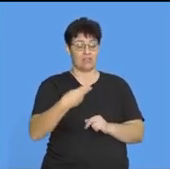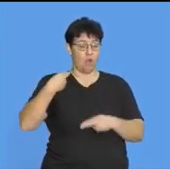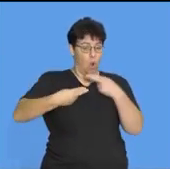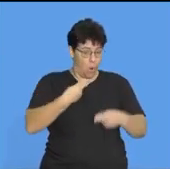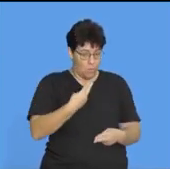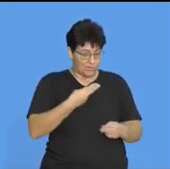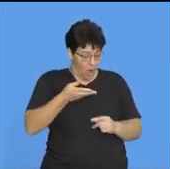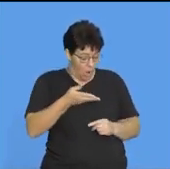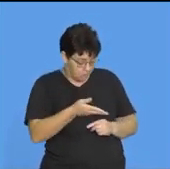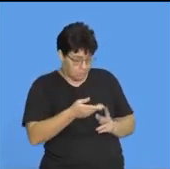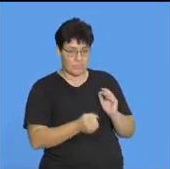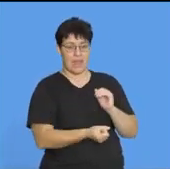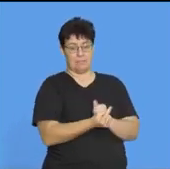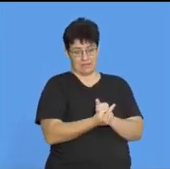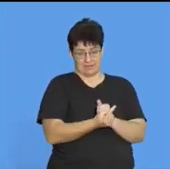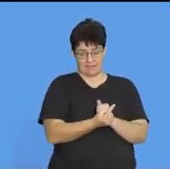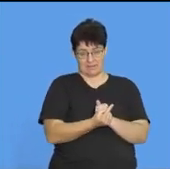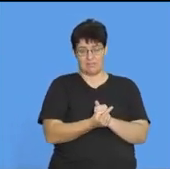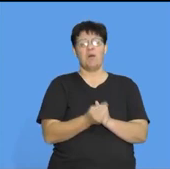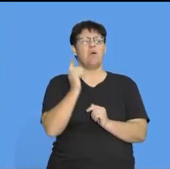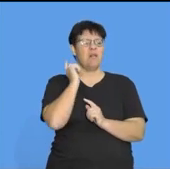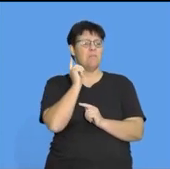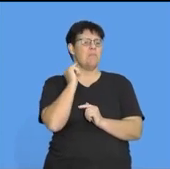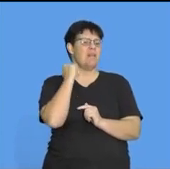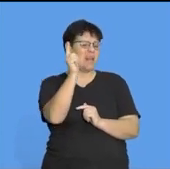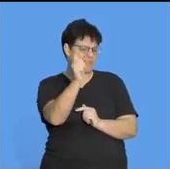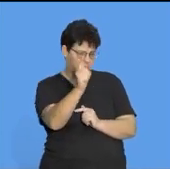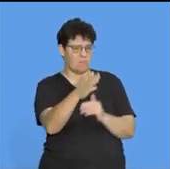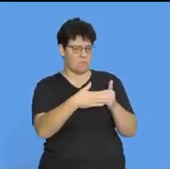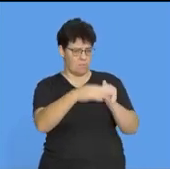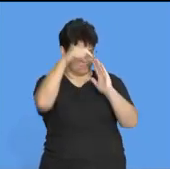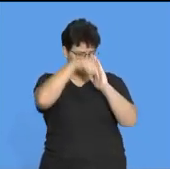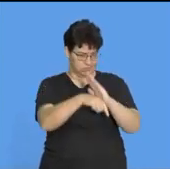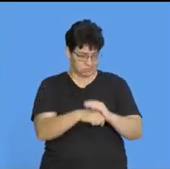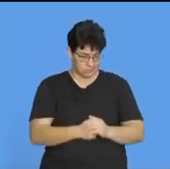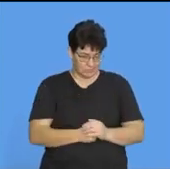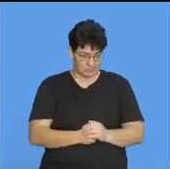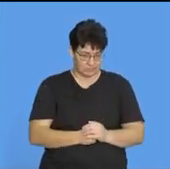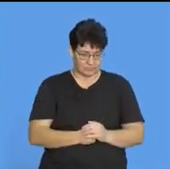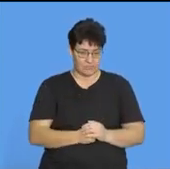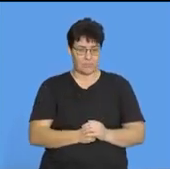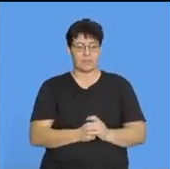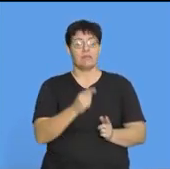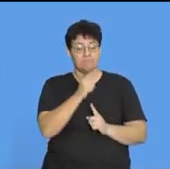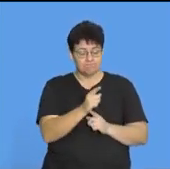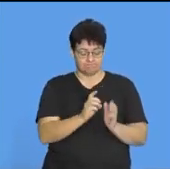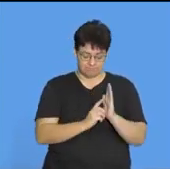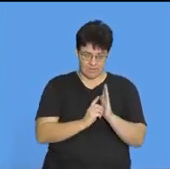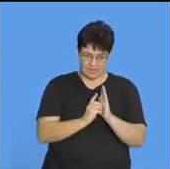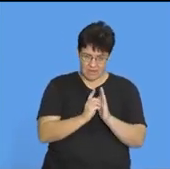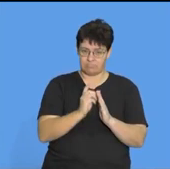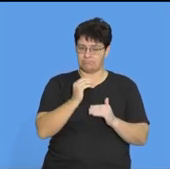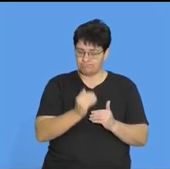talk about in detail as we get into the next segment. The primary follicle gradually develops and